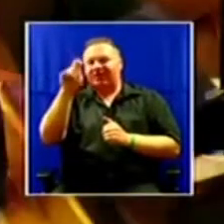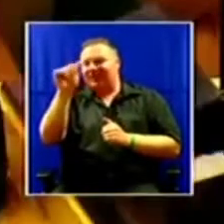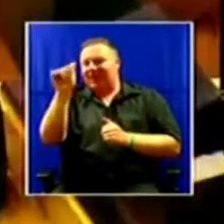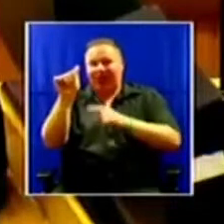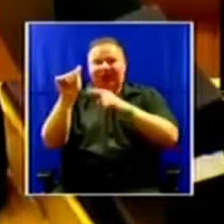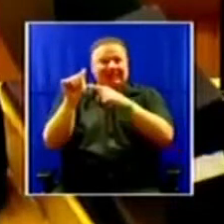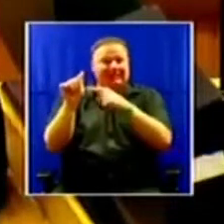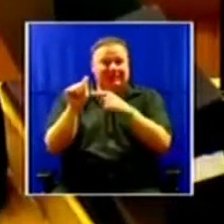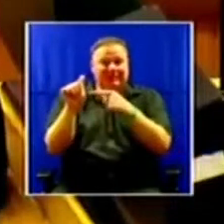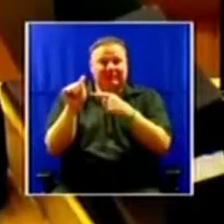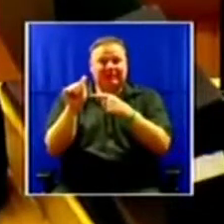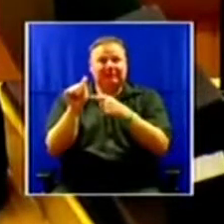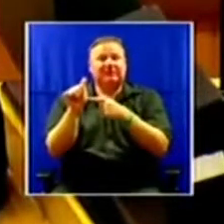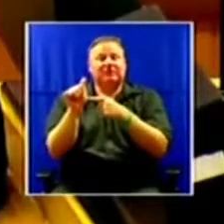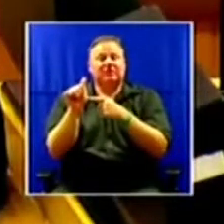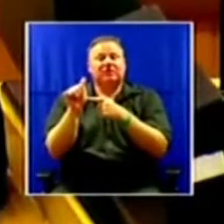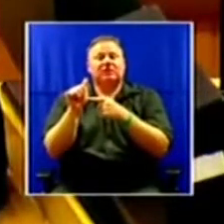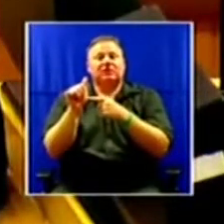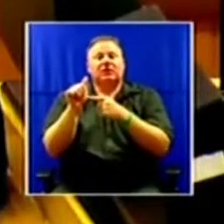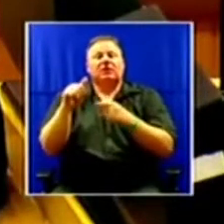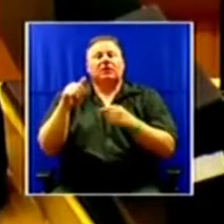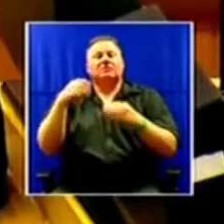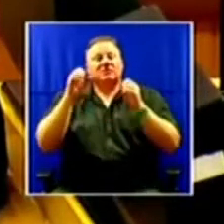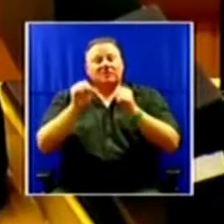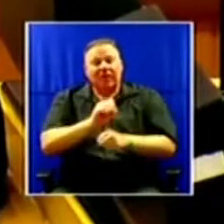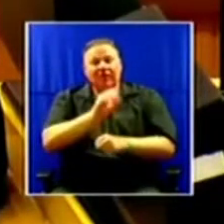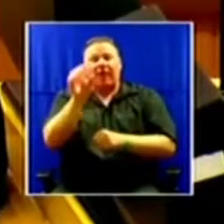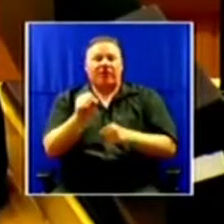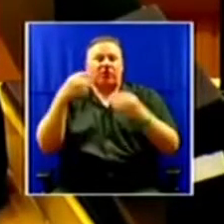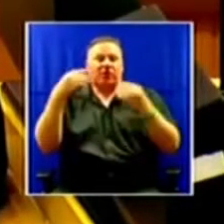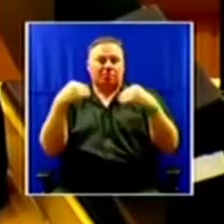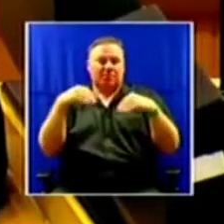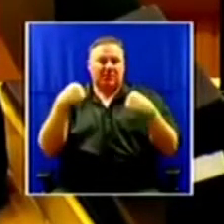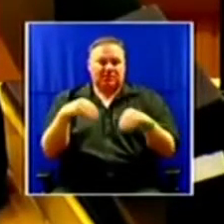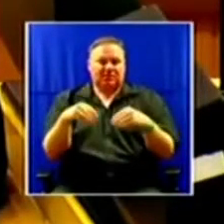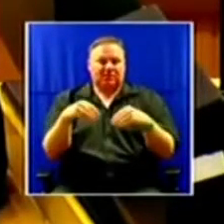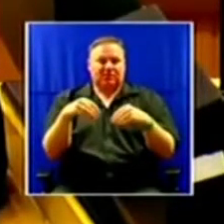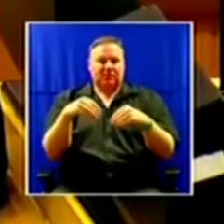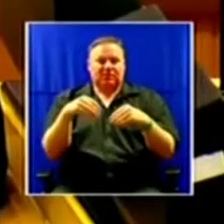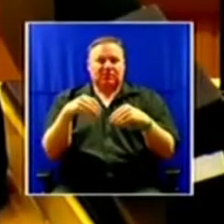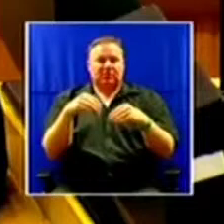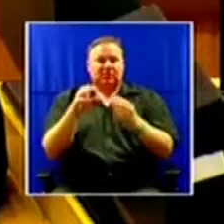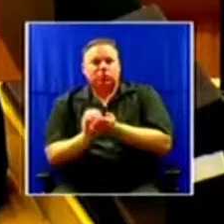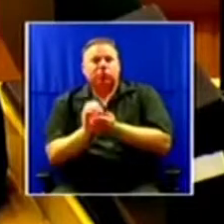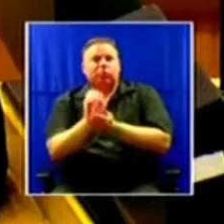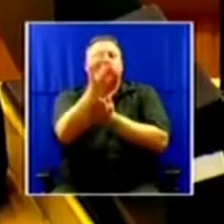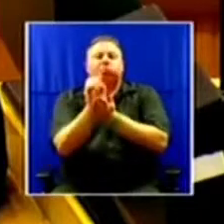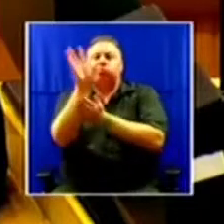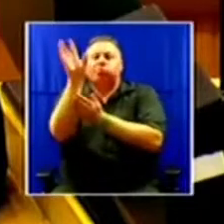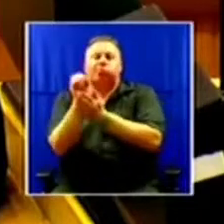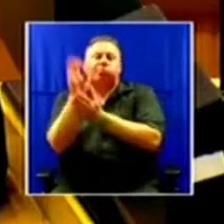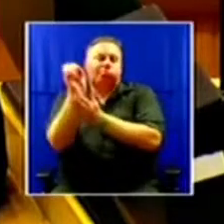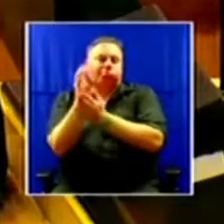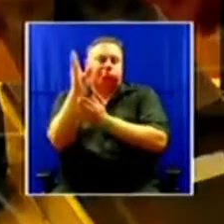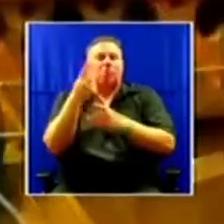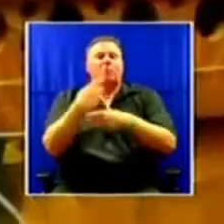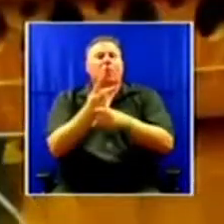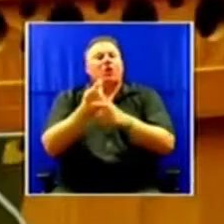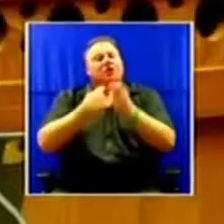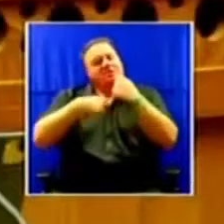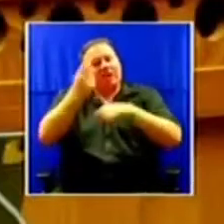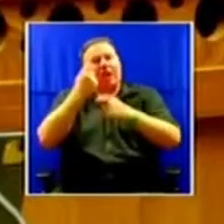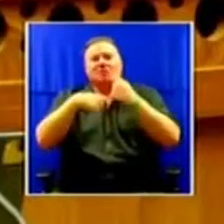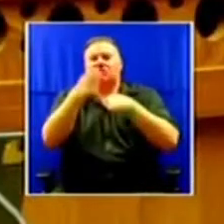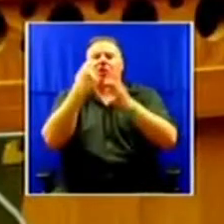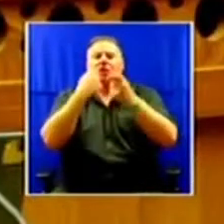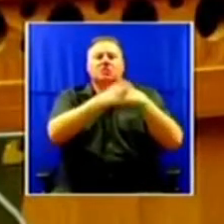platform for South African businesses to expand into markets across the continent and